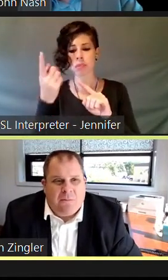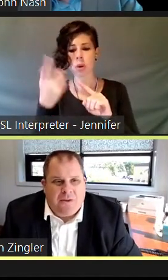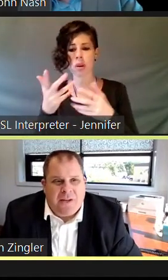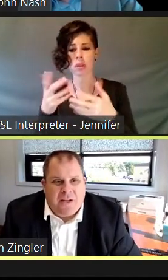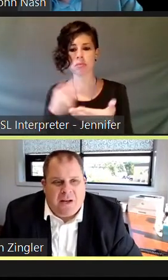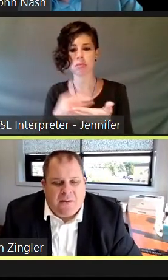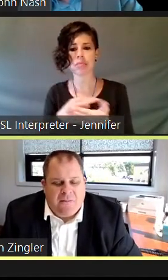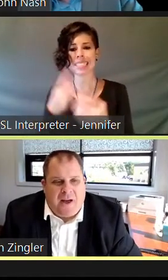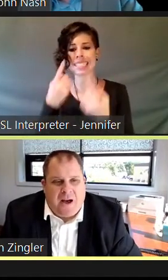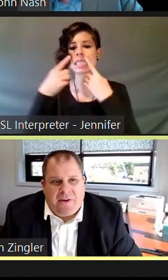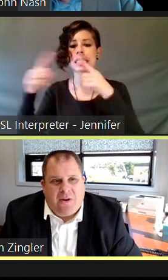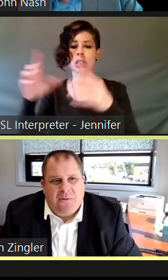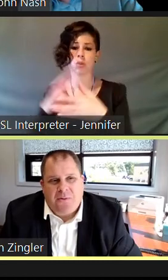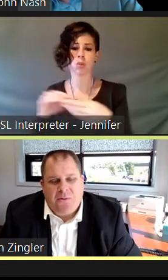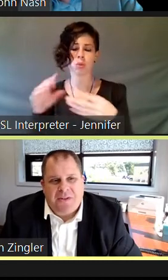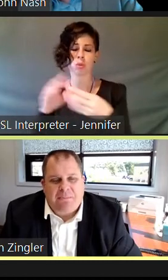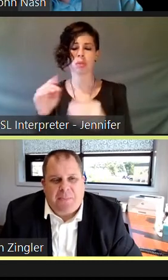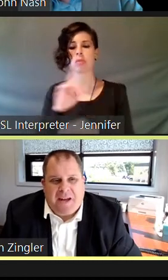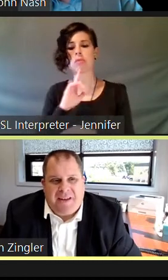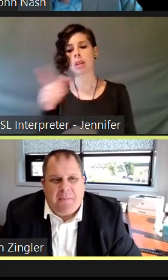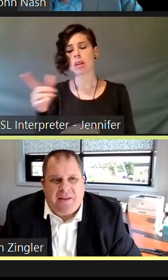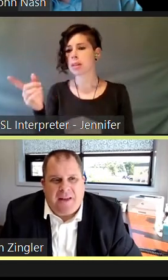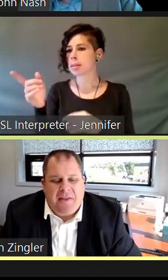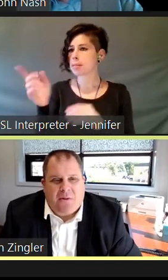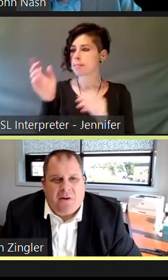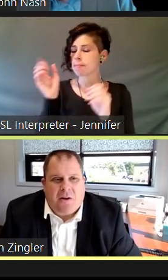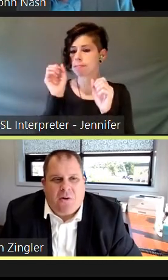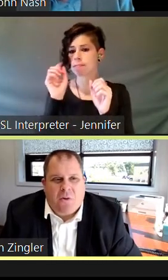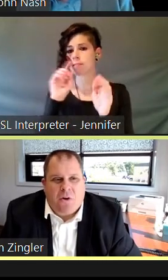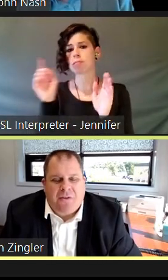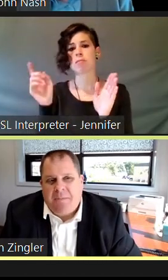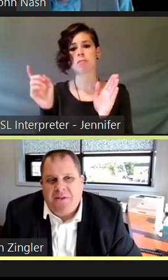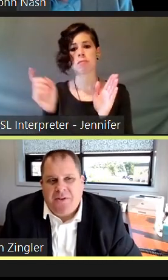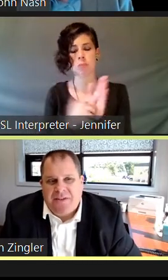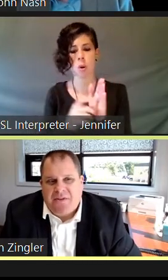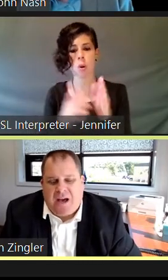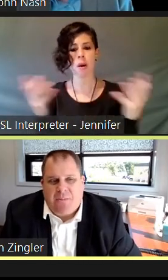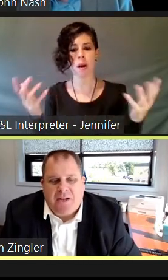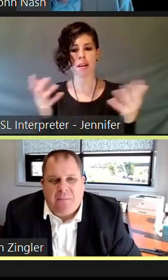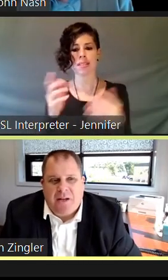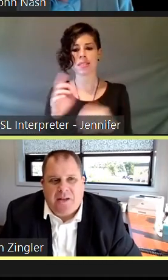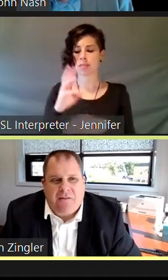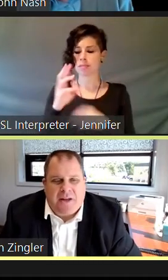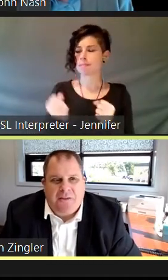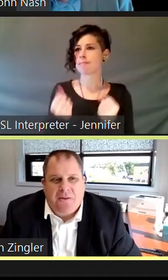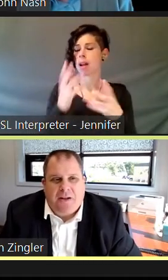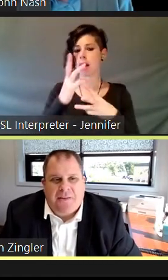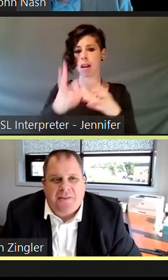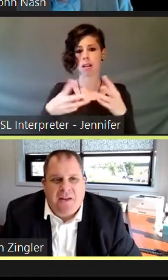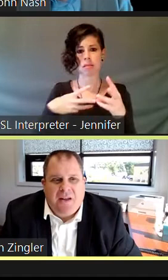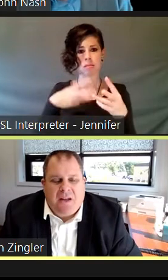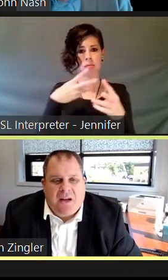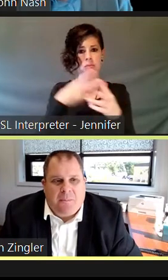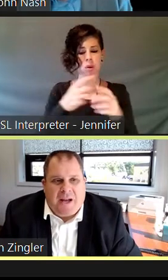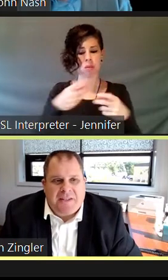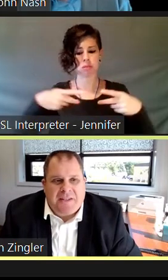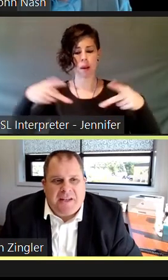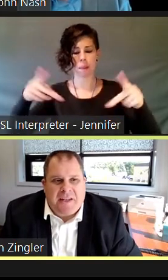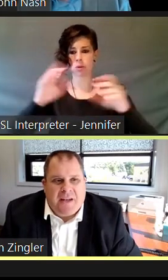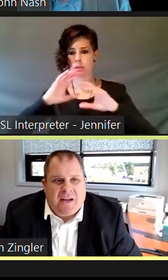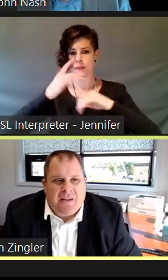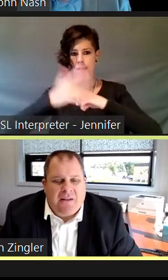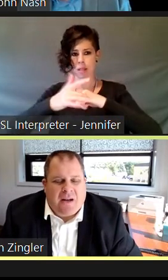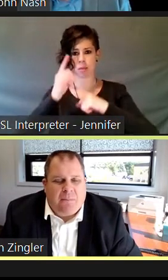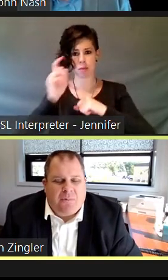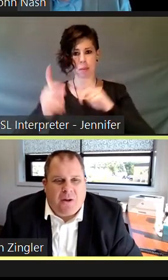have really found out through this pandemic that there are a world of opportunities that are now becoming available to us. as